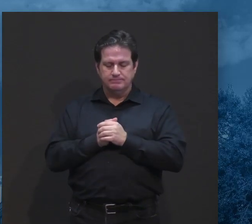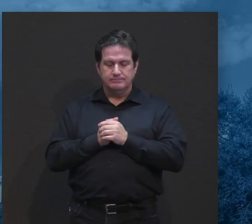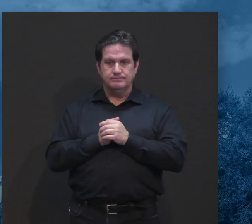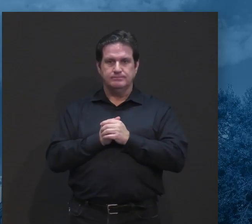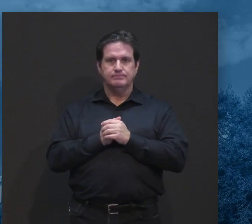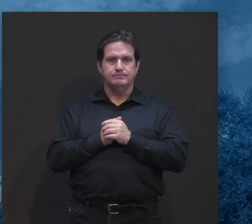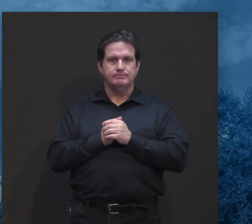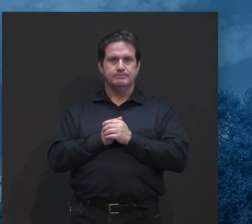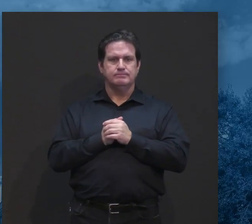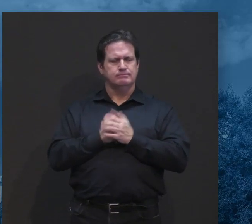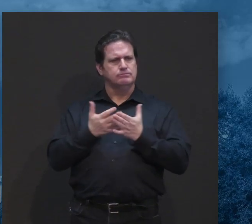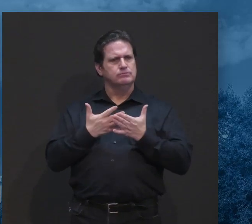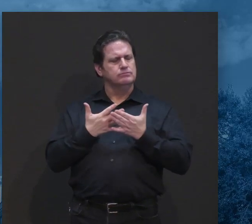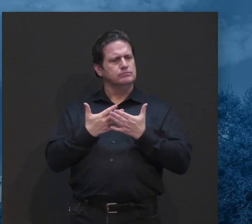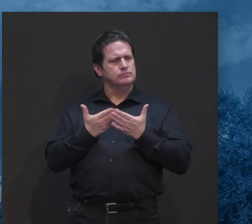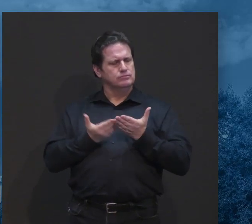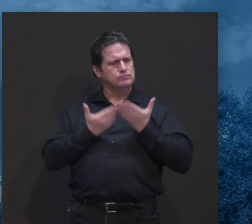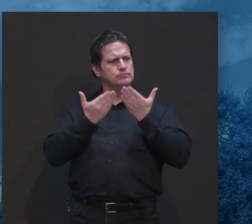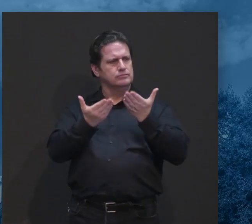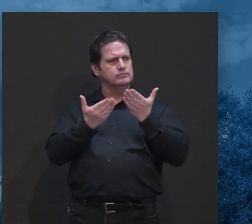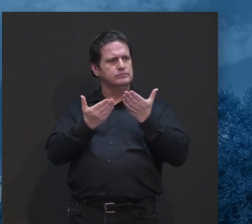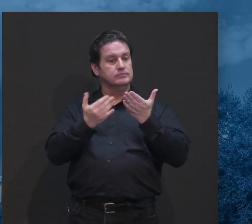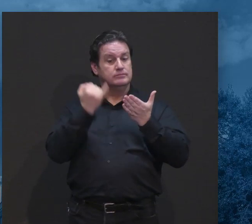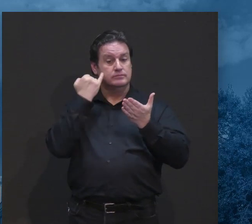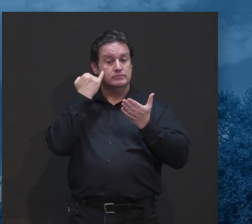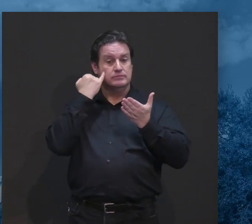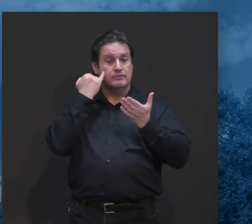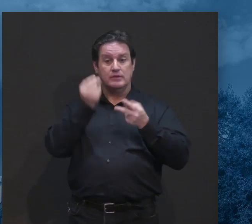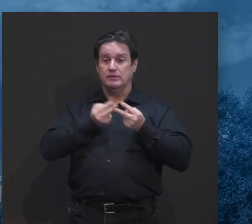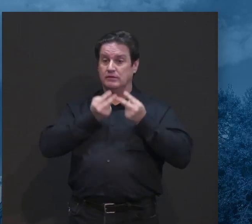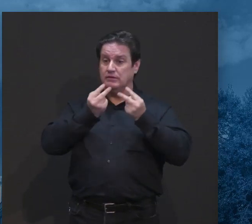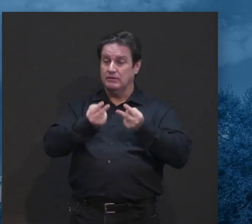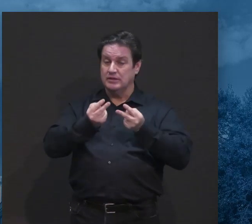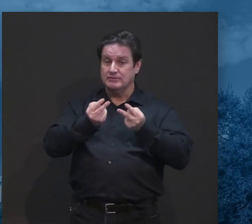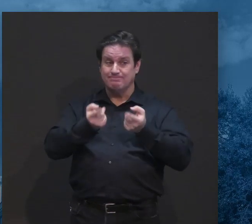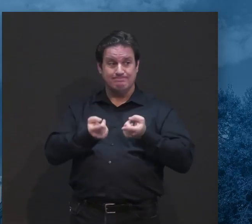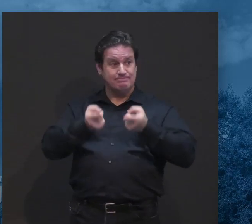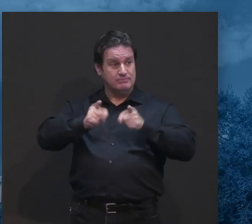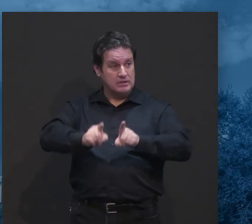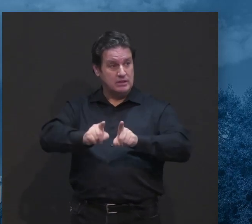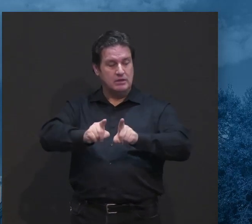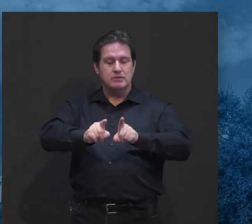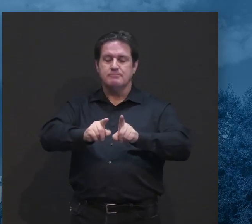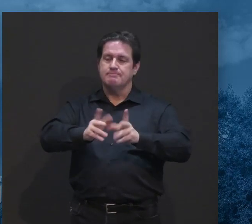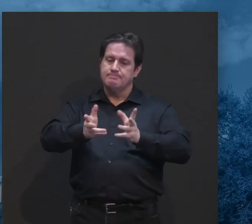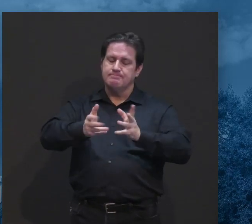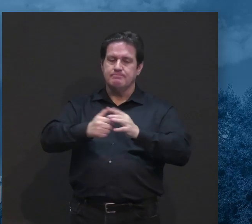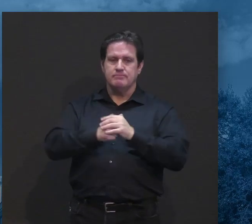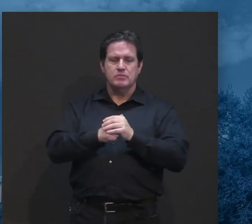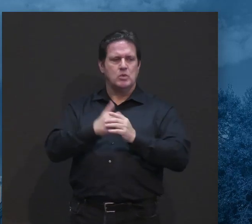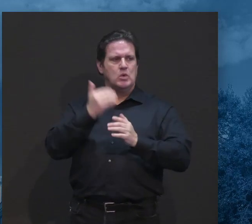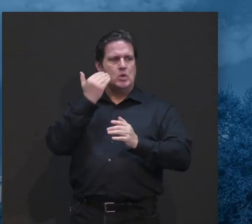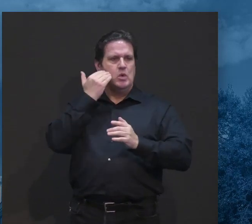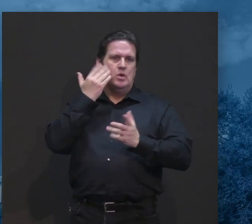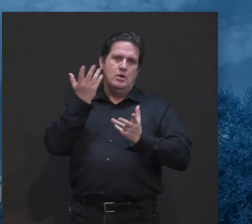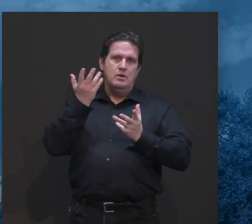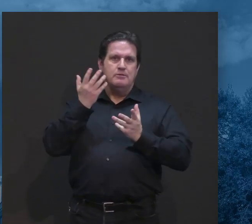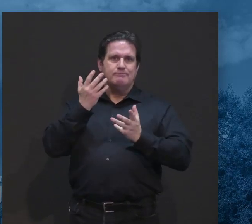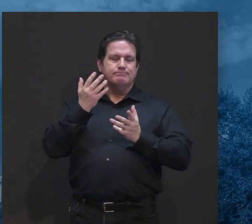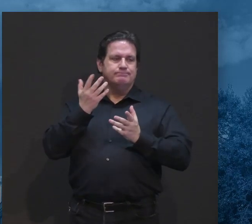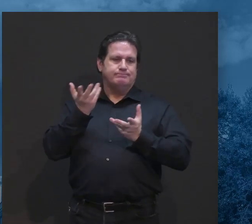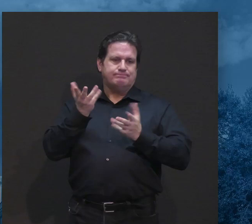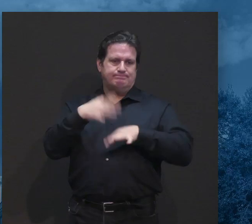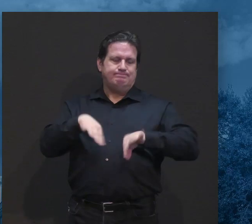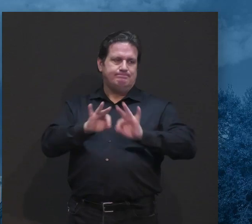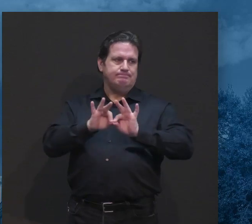We strongly recommend that if visitation does take place, and we know that it's important